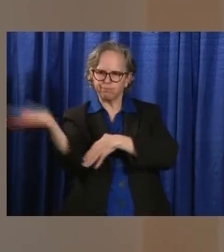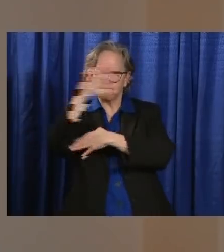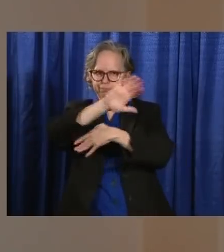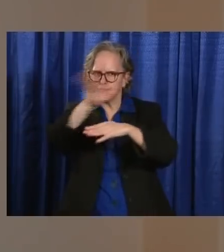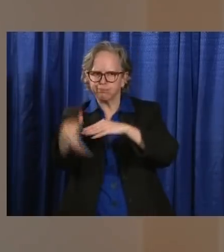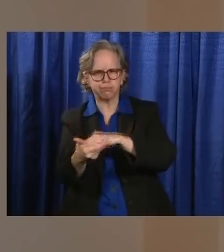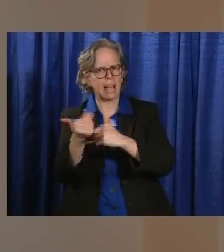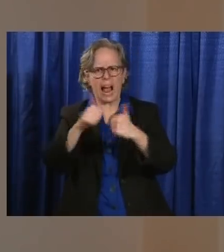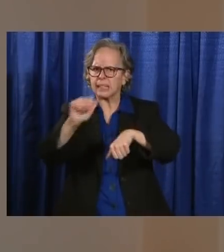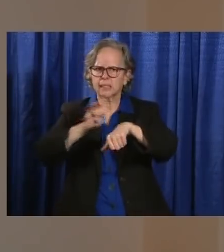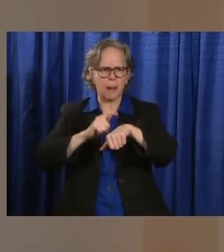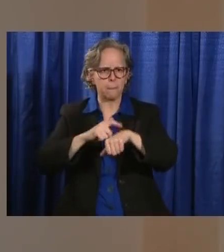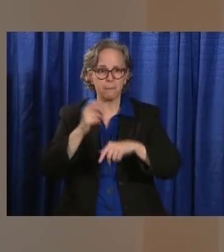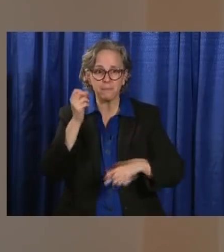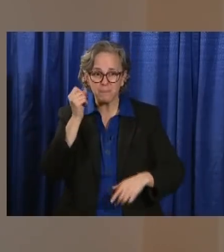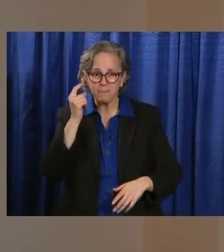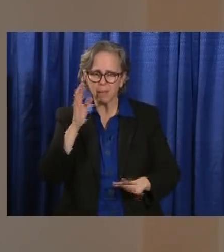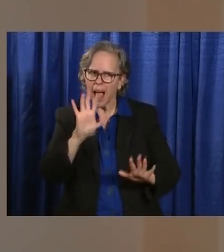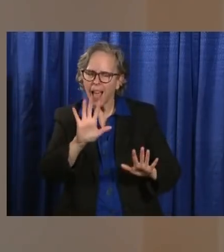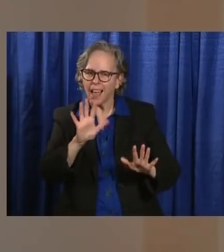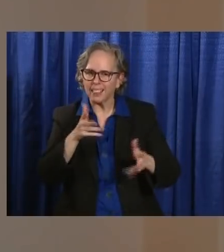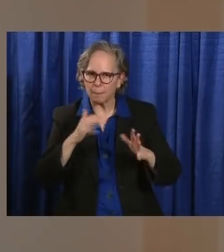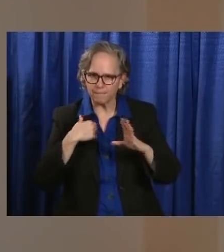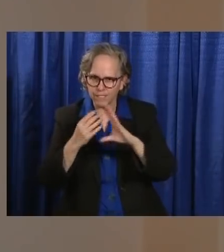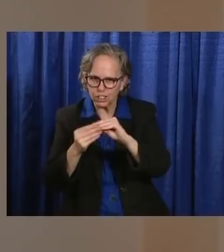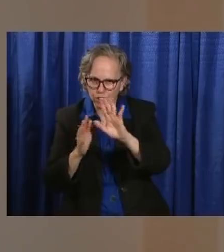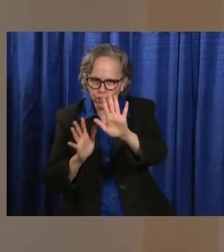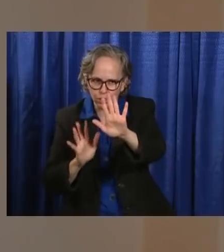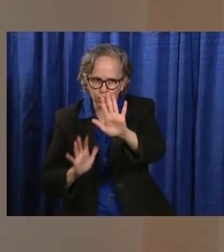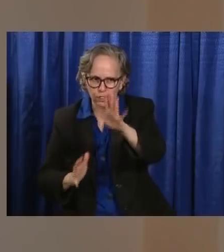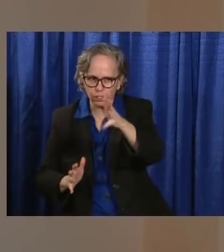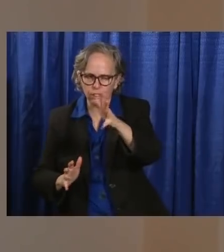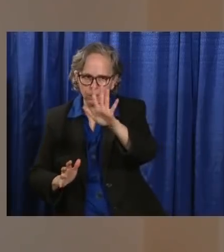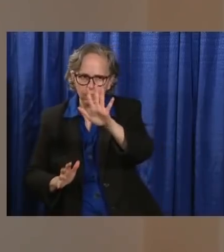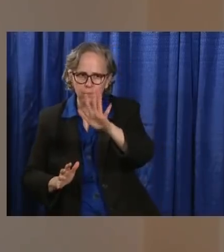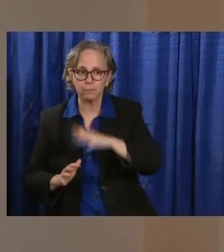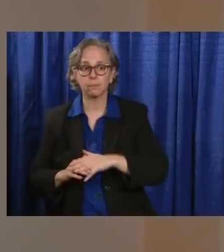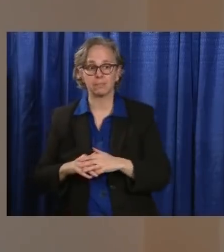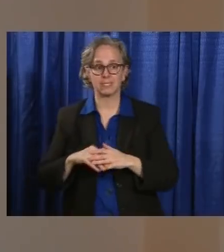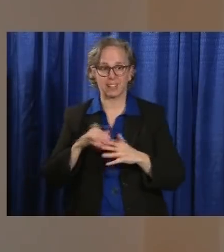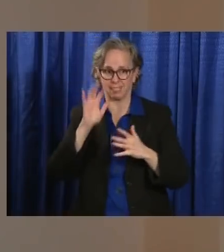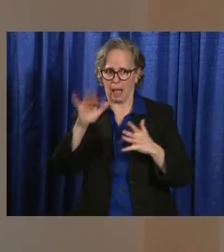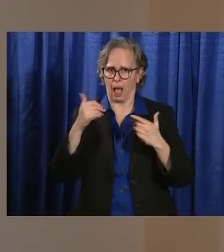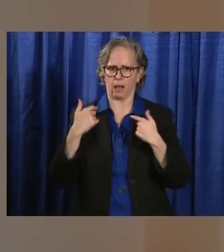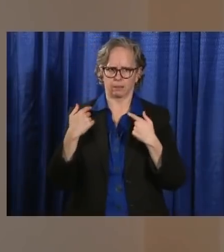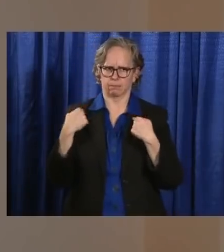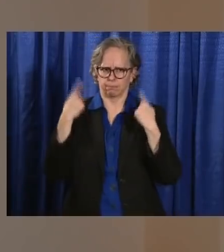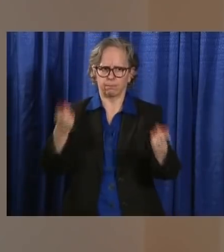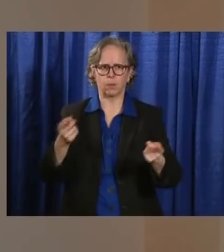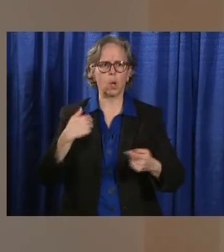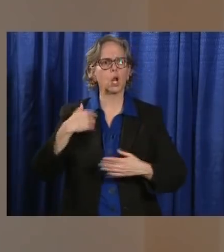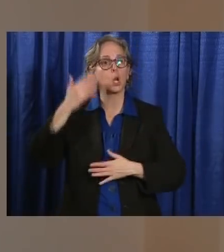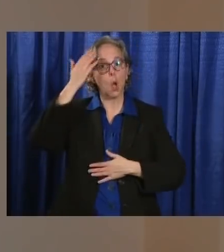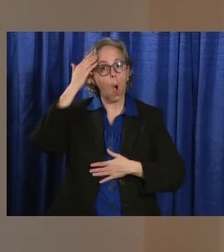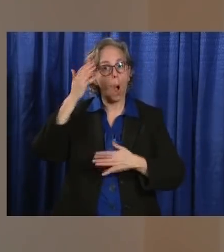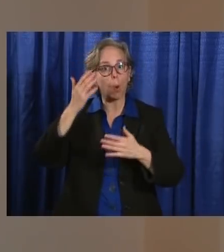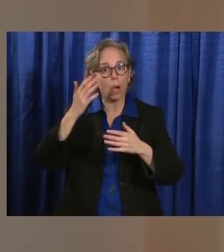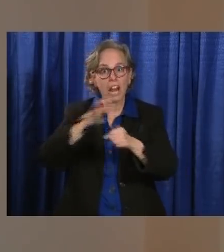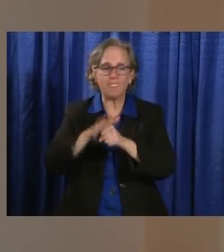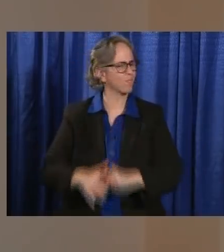Well, let me finish. And so that's what's been built out. We know it's not where it needs to be. Now there